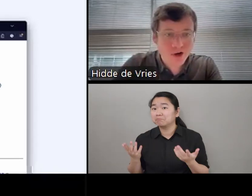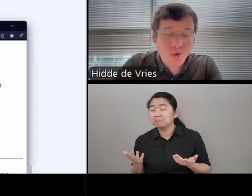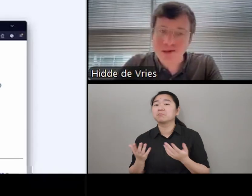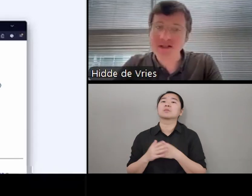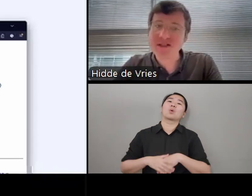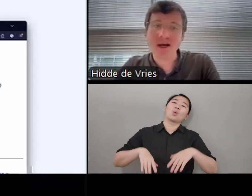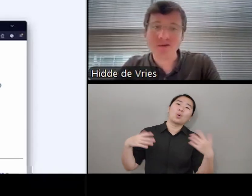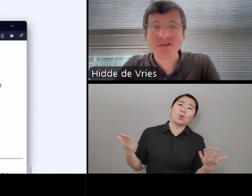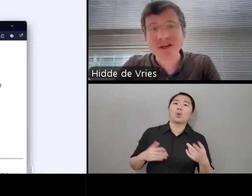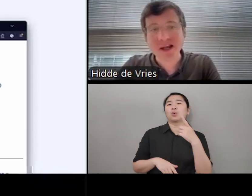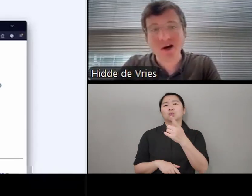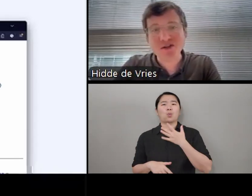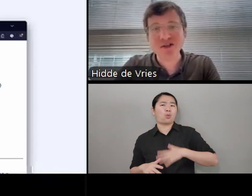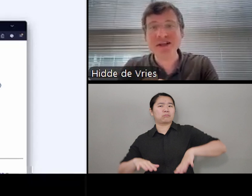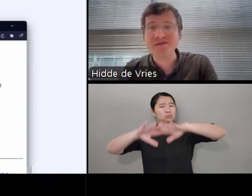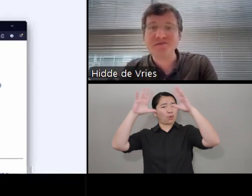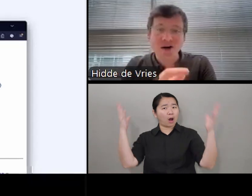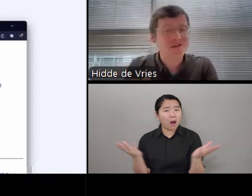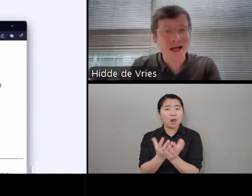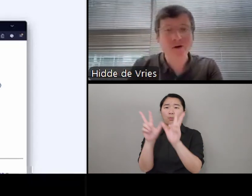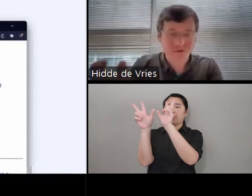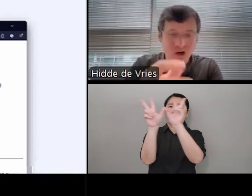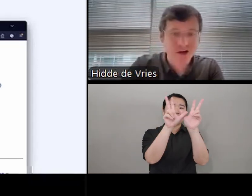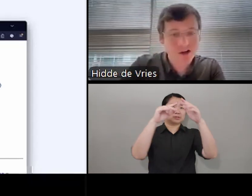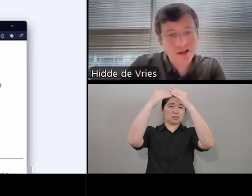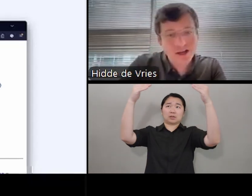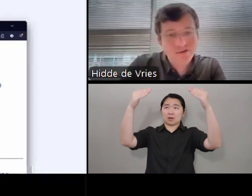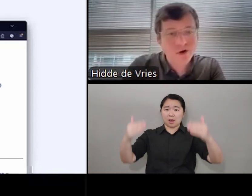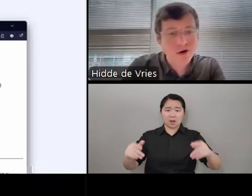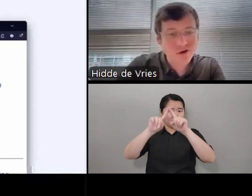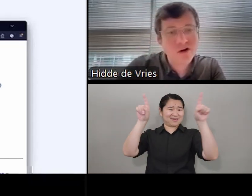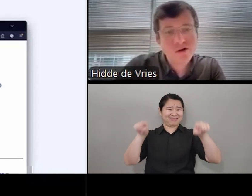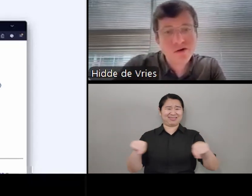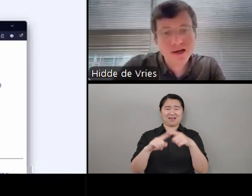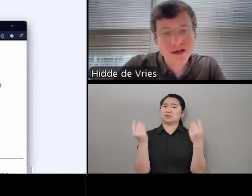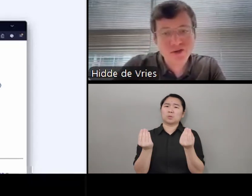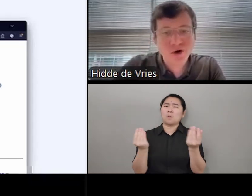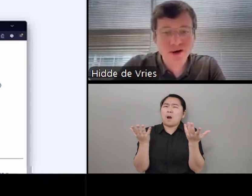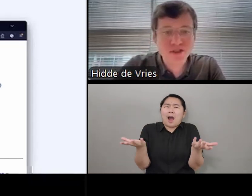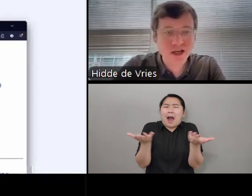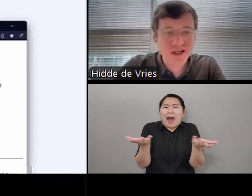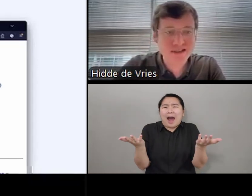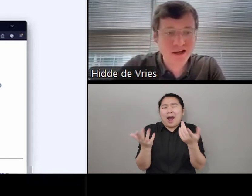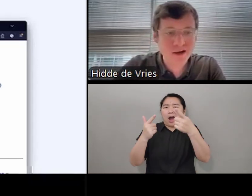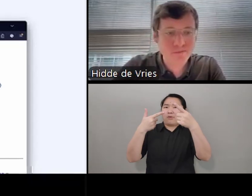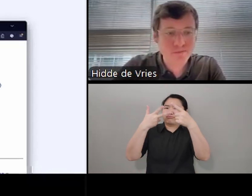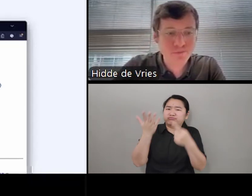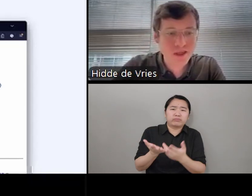there are requirements around, you cannot just leave parts of it out. You've got to kind of cover the whole